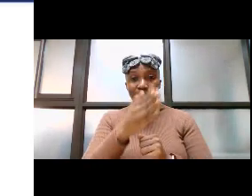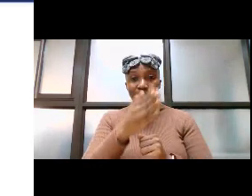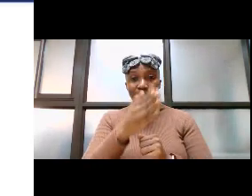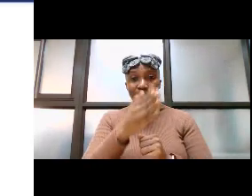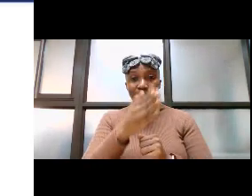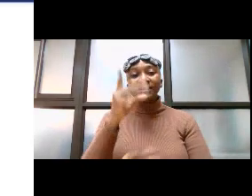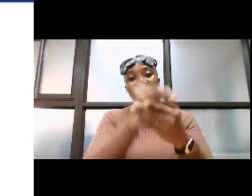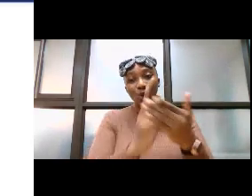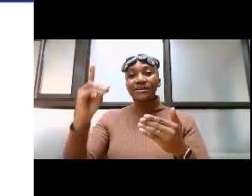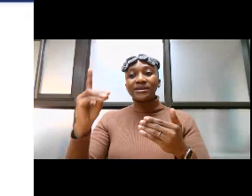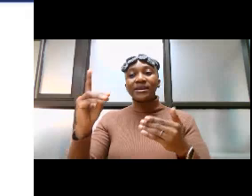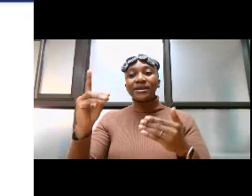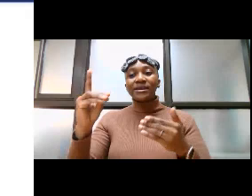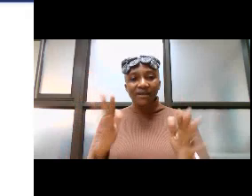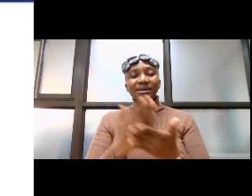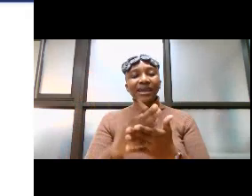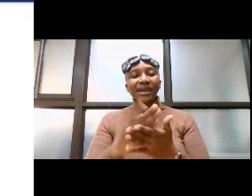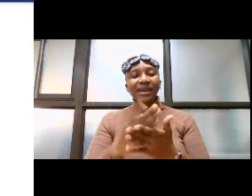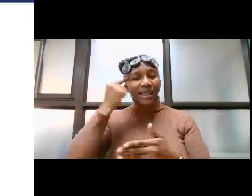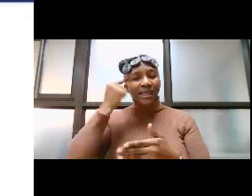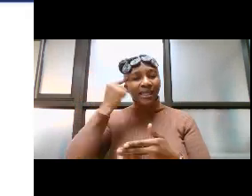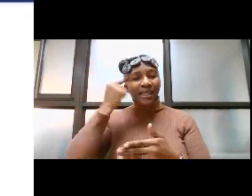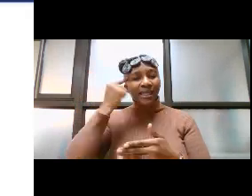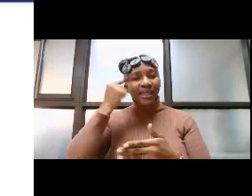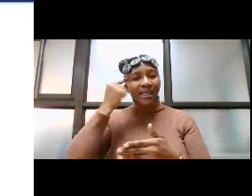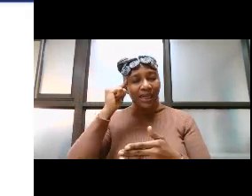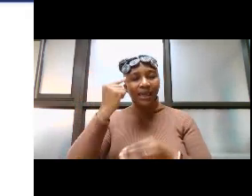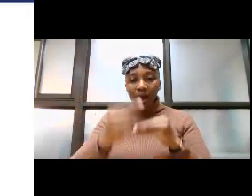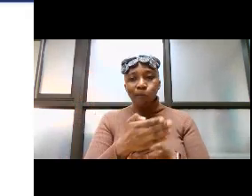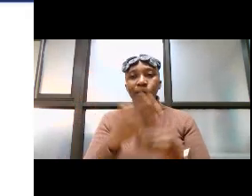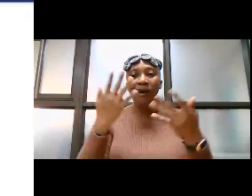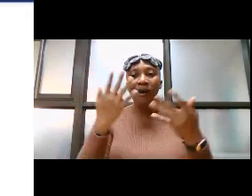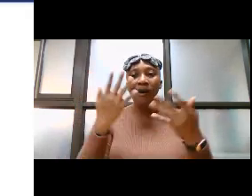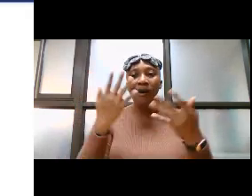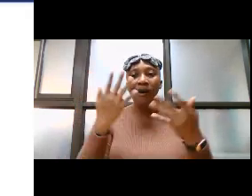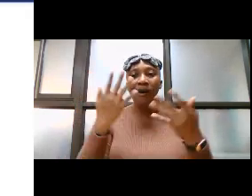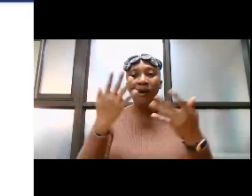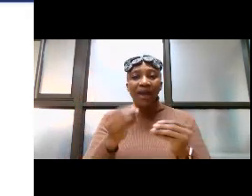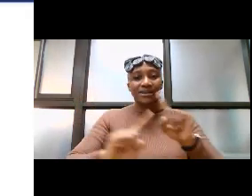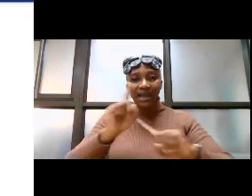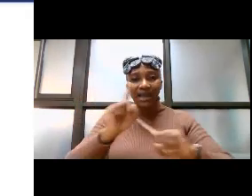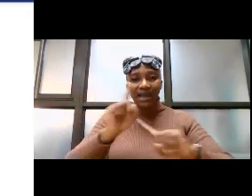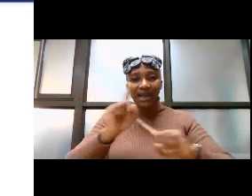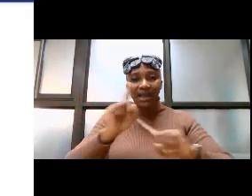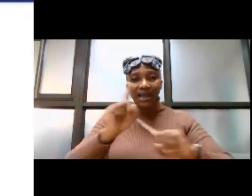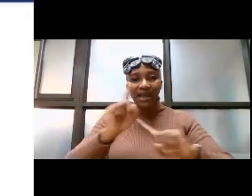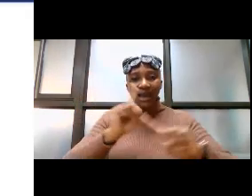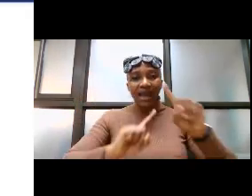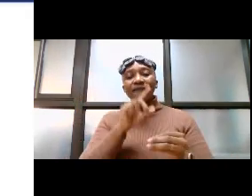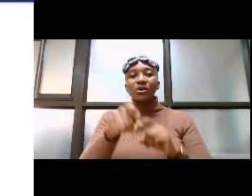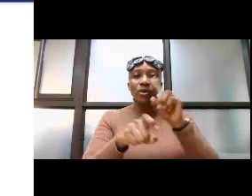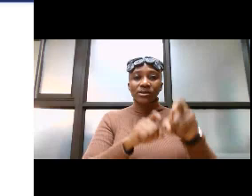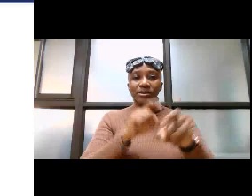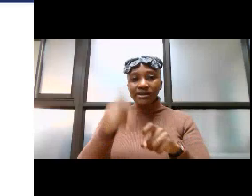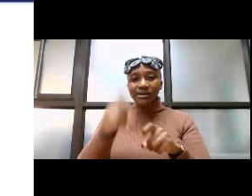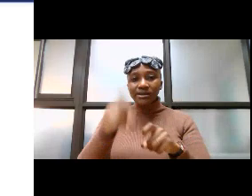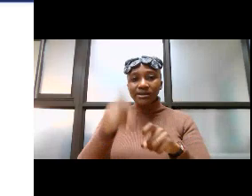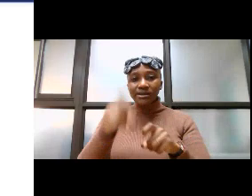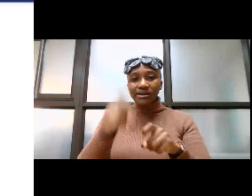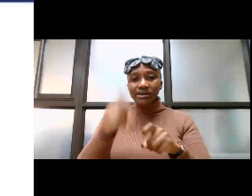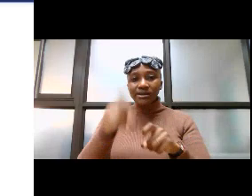so they can think around it. And if we have any discussion, we have it. And if you have questions for Thursday, because he's going to come join us